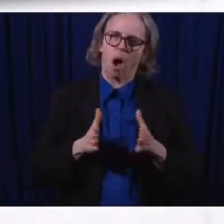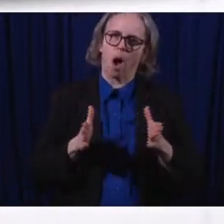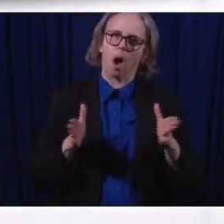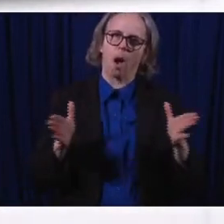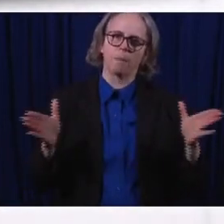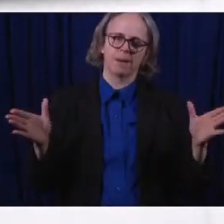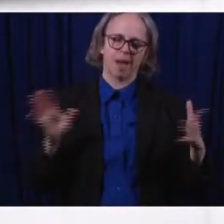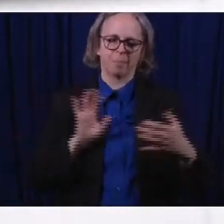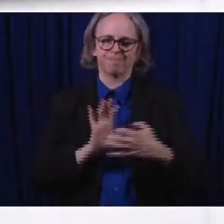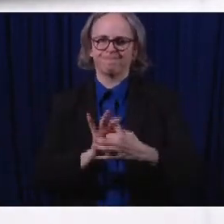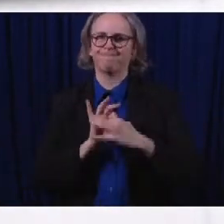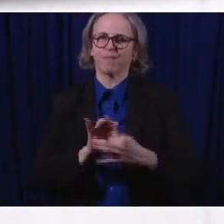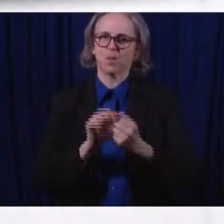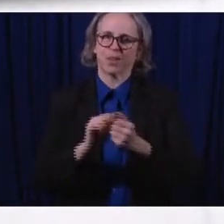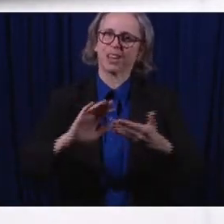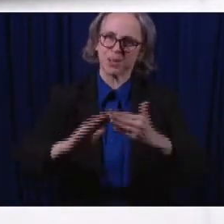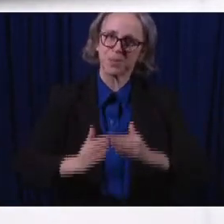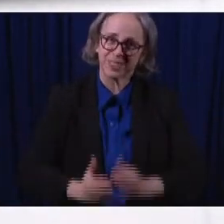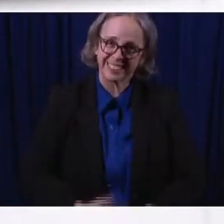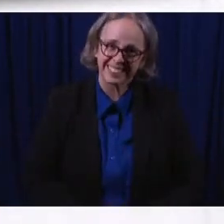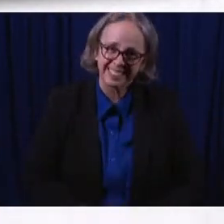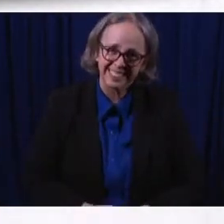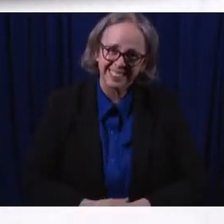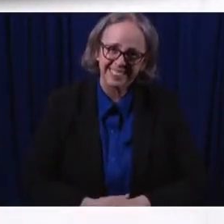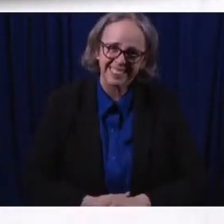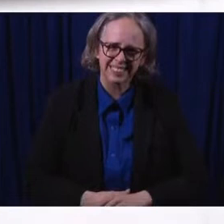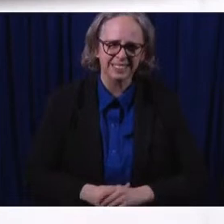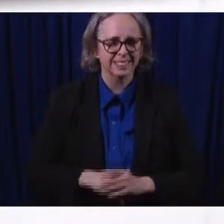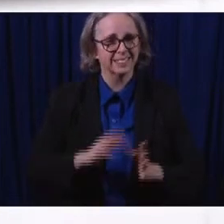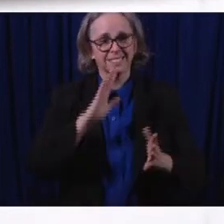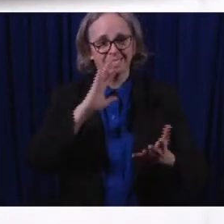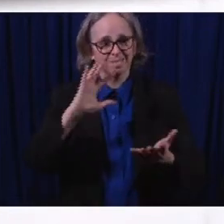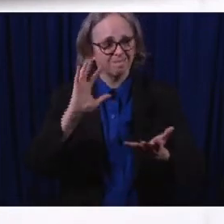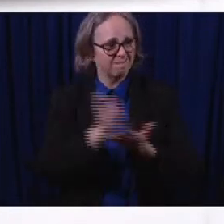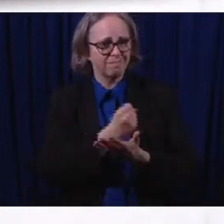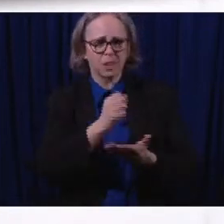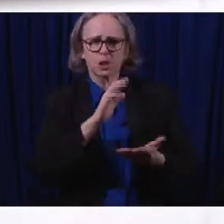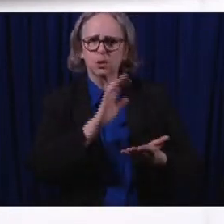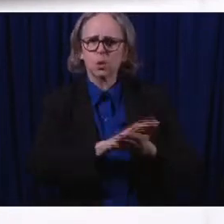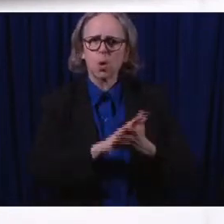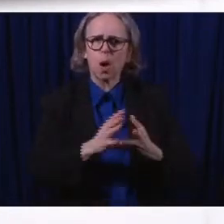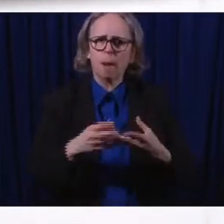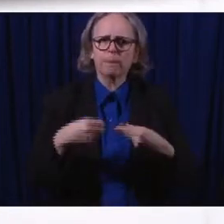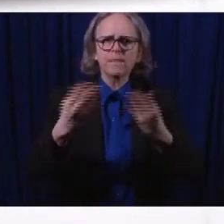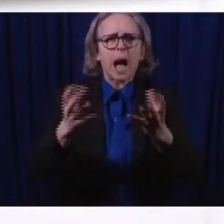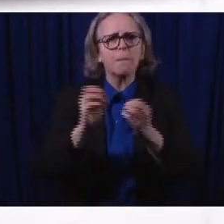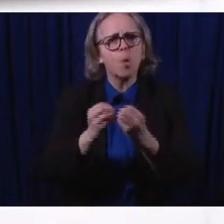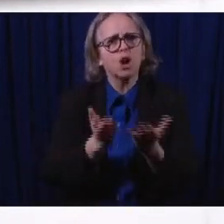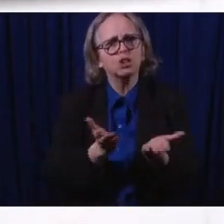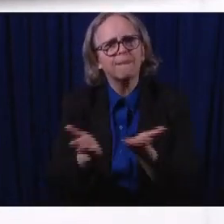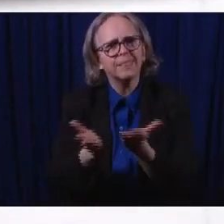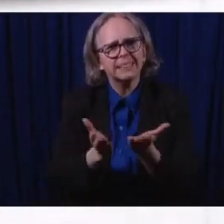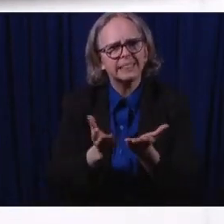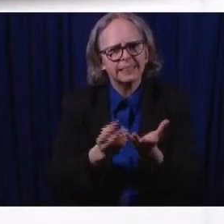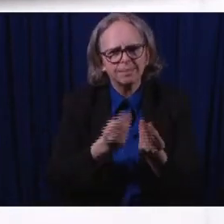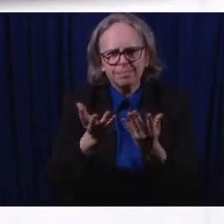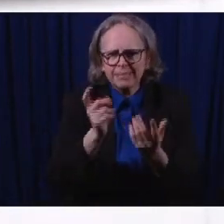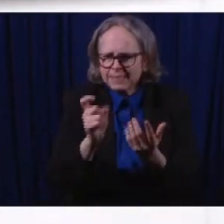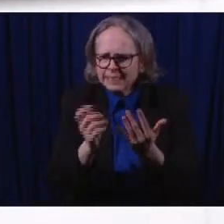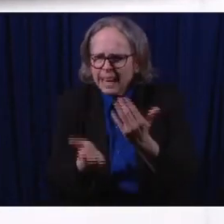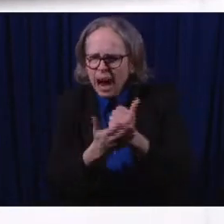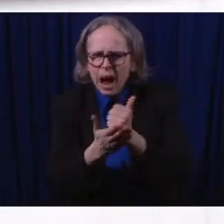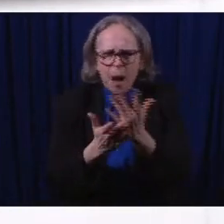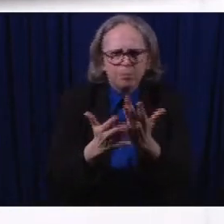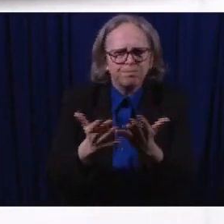It was also helped with the school also was helped with this project by leveraging some dollars from